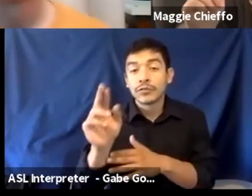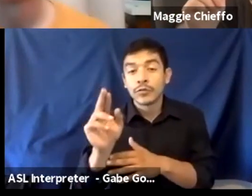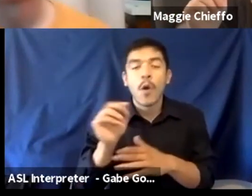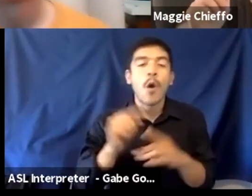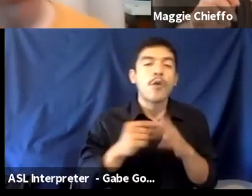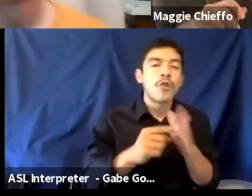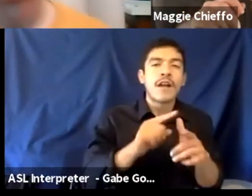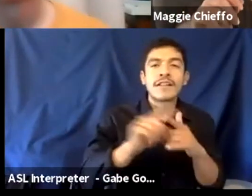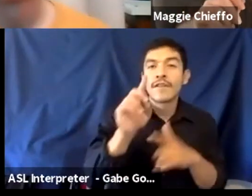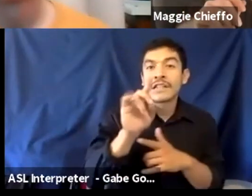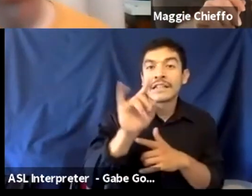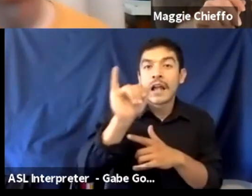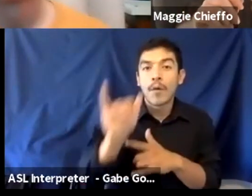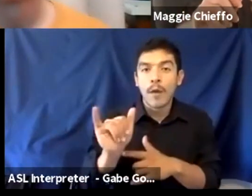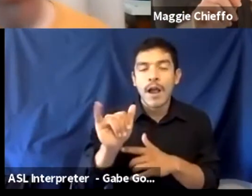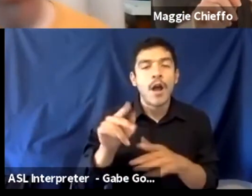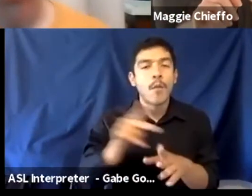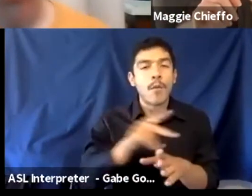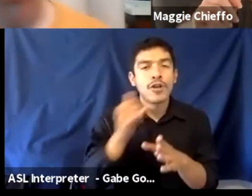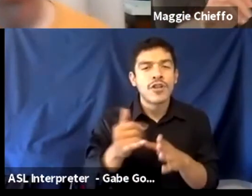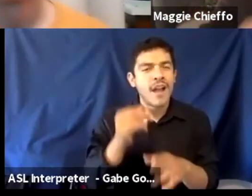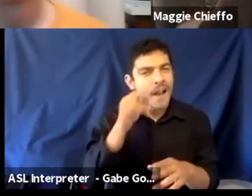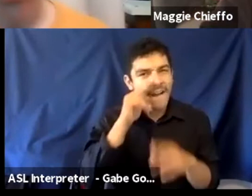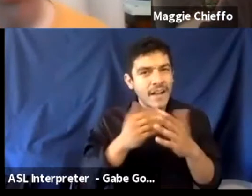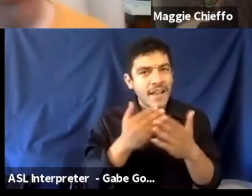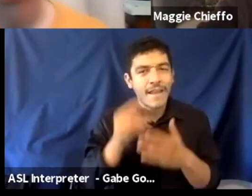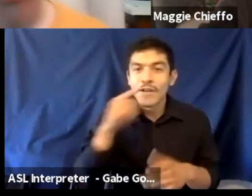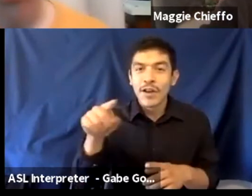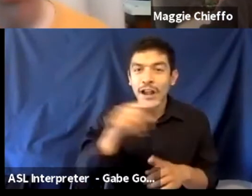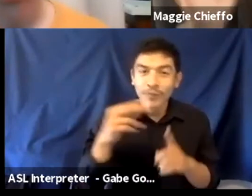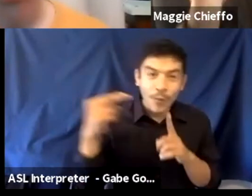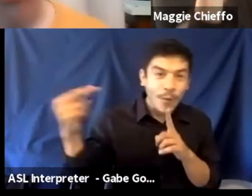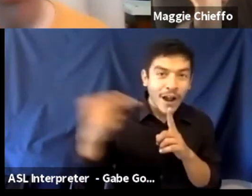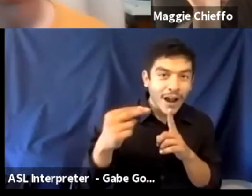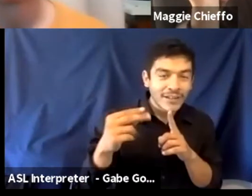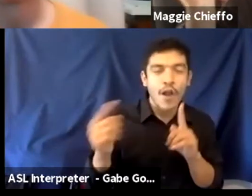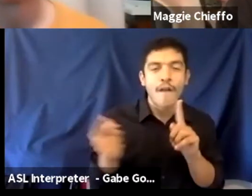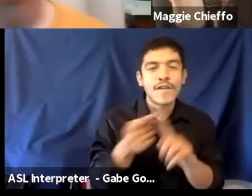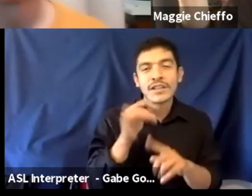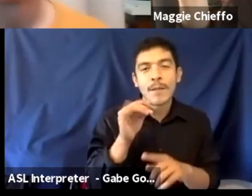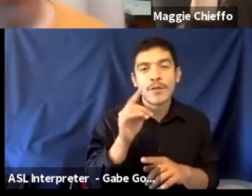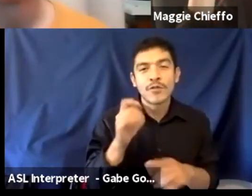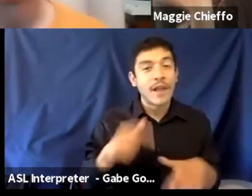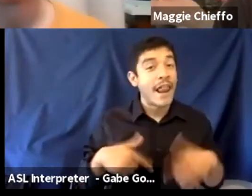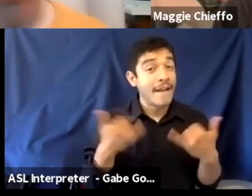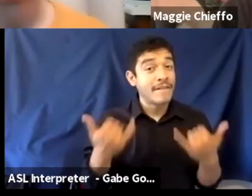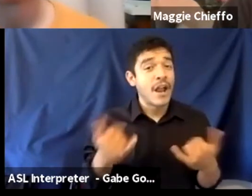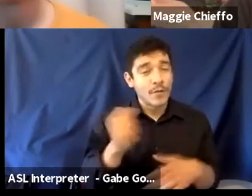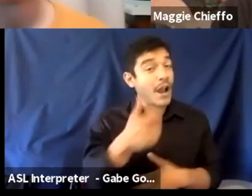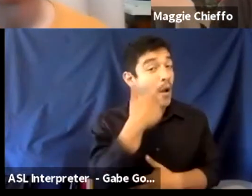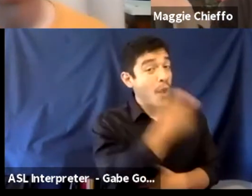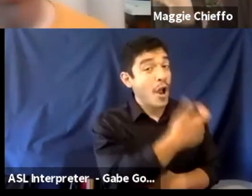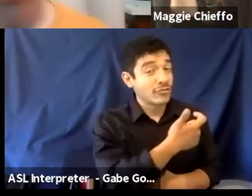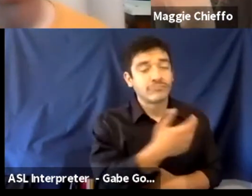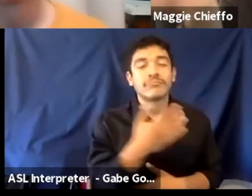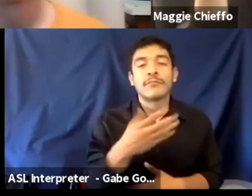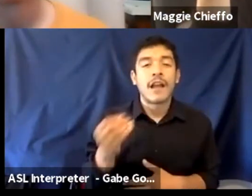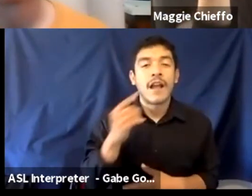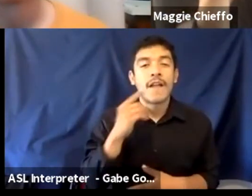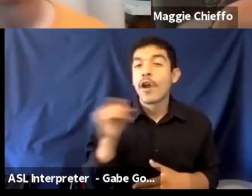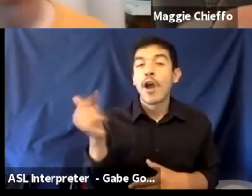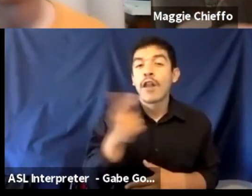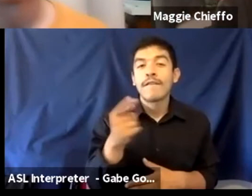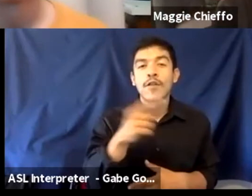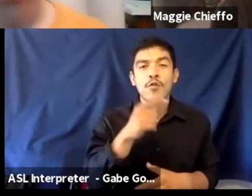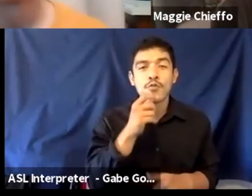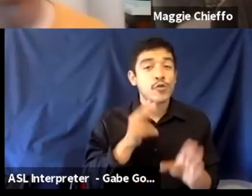DIY projects and all sorts of fun stuff for you guys to tune in. And the first episode is live now, so you can watch that episode. And for all of those who've